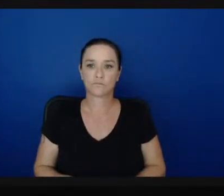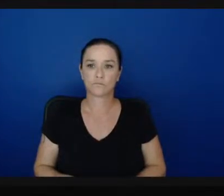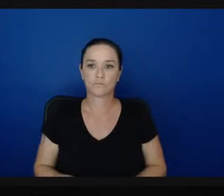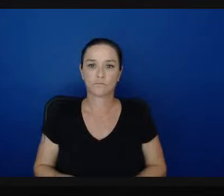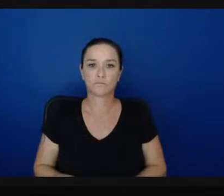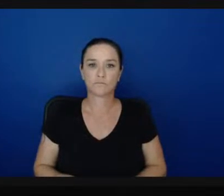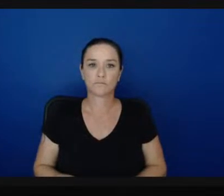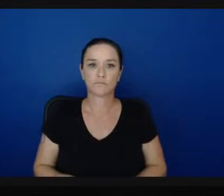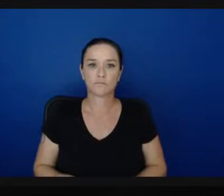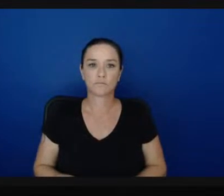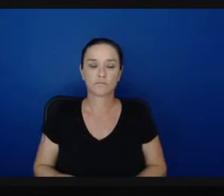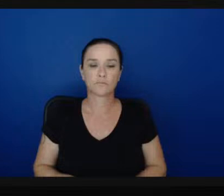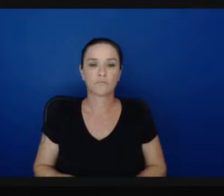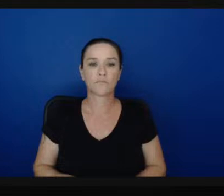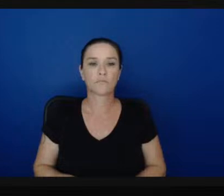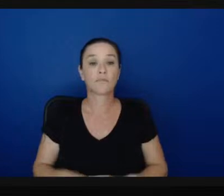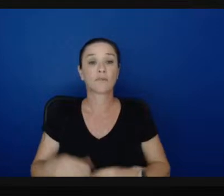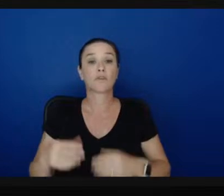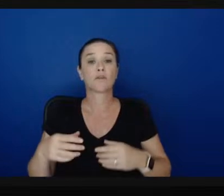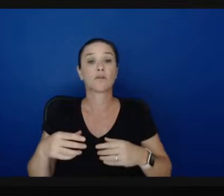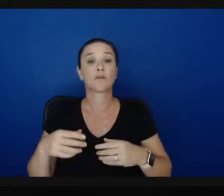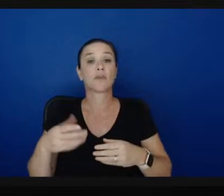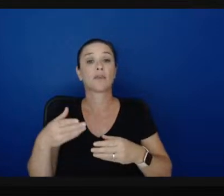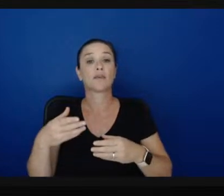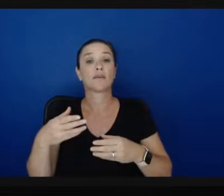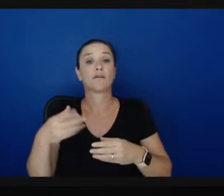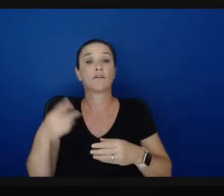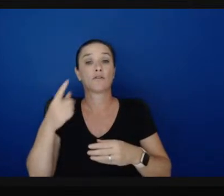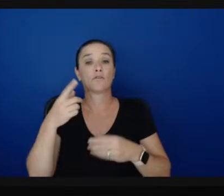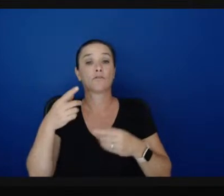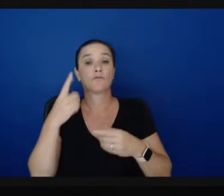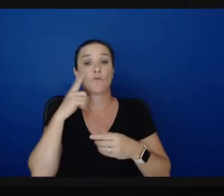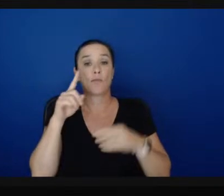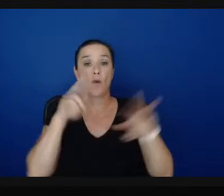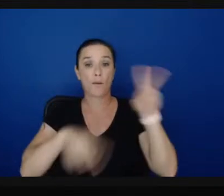In their observations, they note